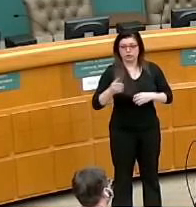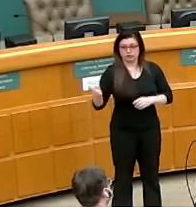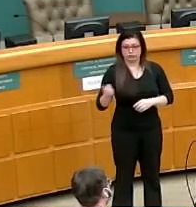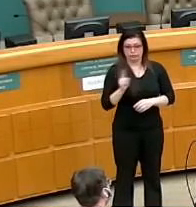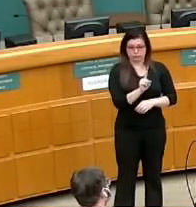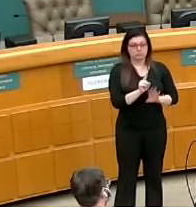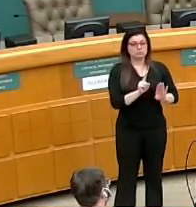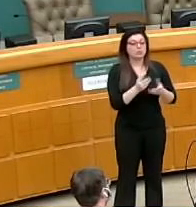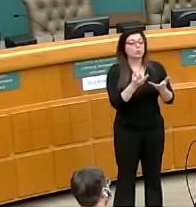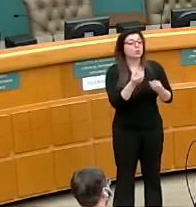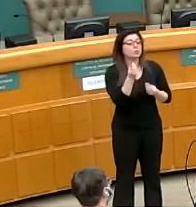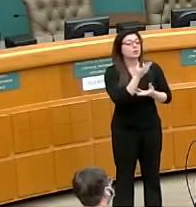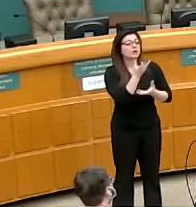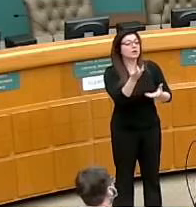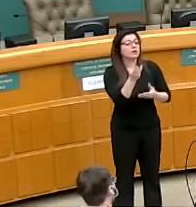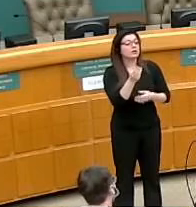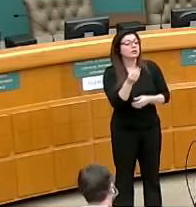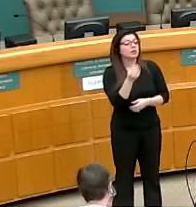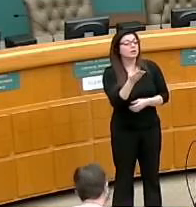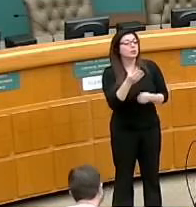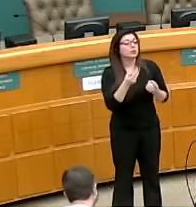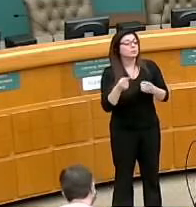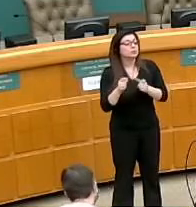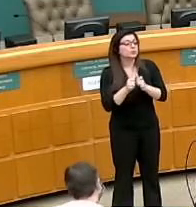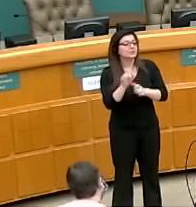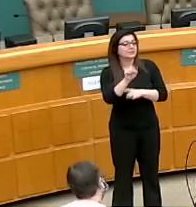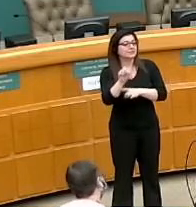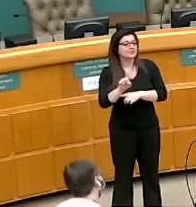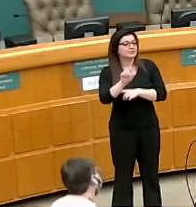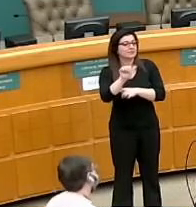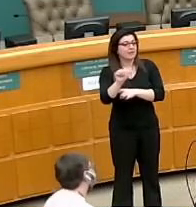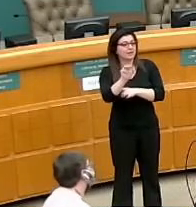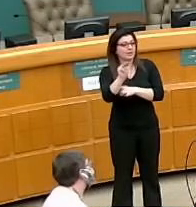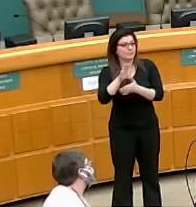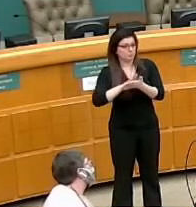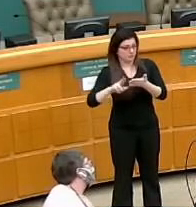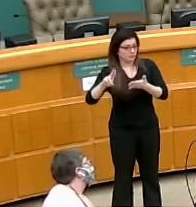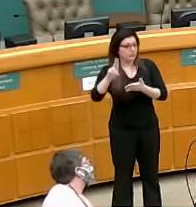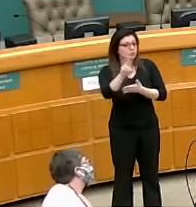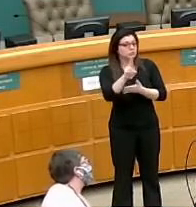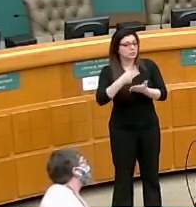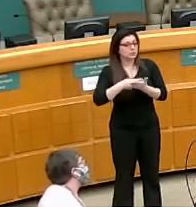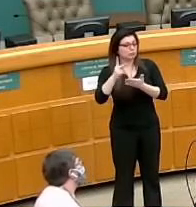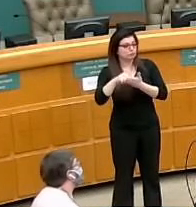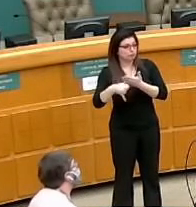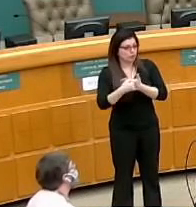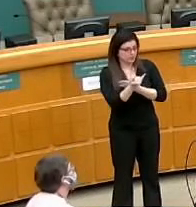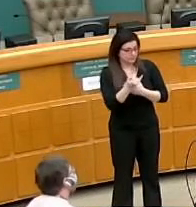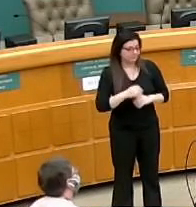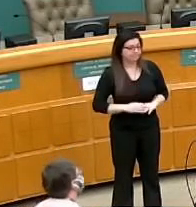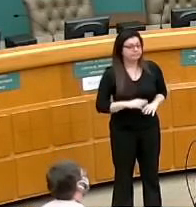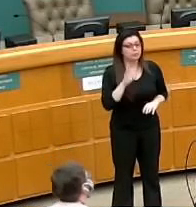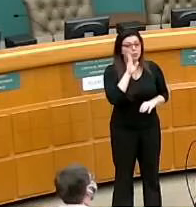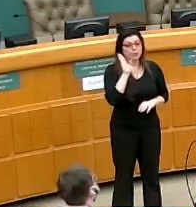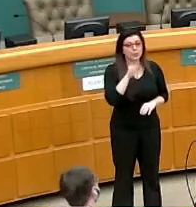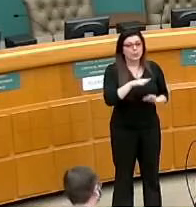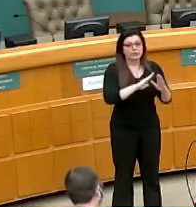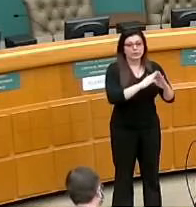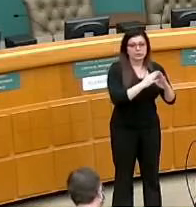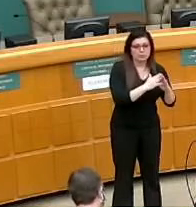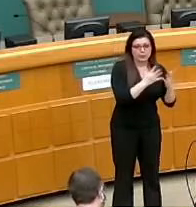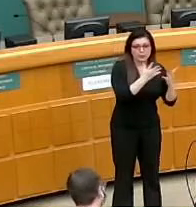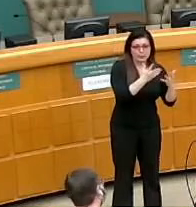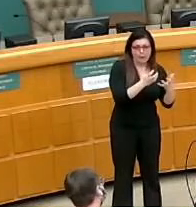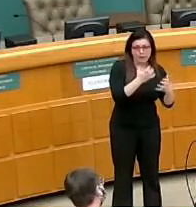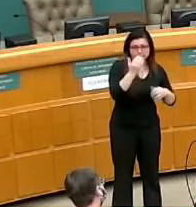the Texas A&M Corpus Christi project. And so we know that the community wants to and has the right to and